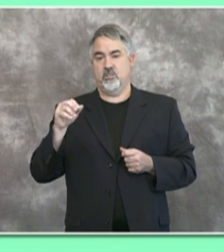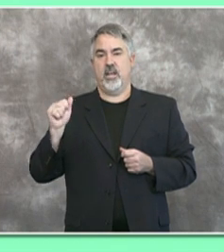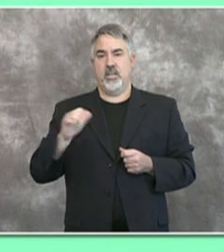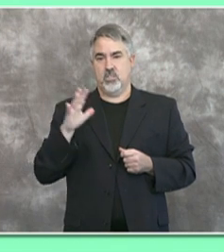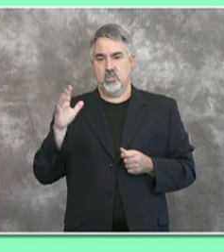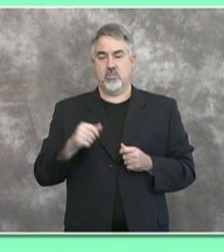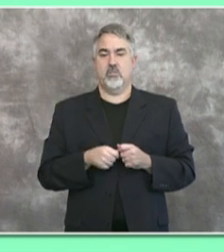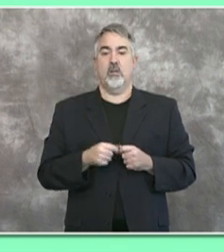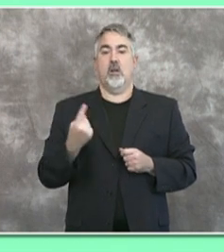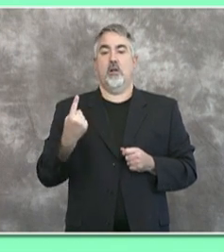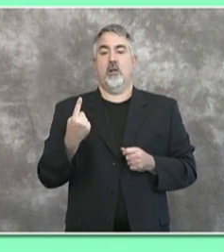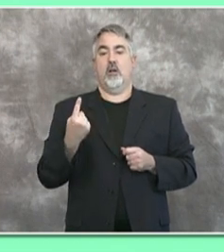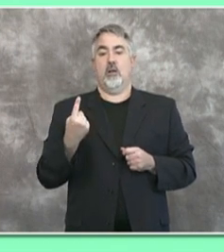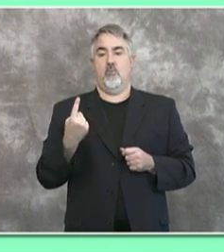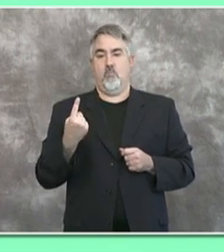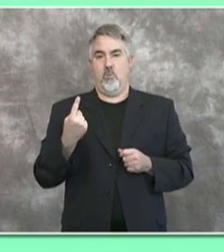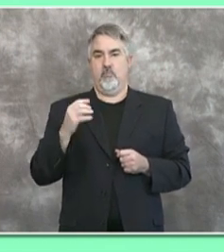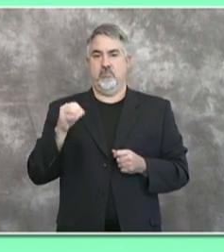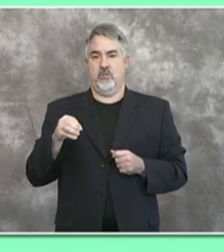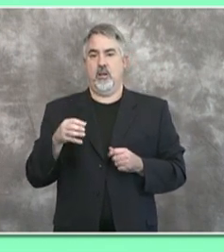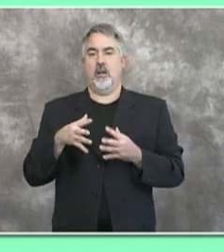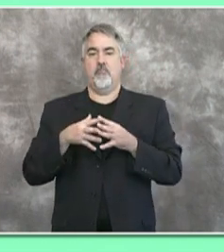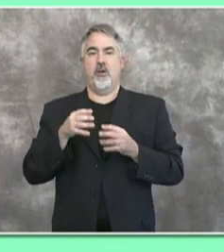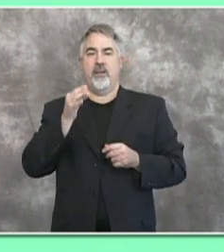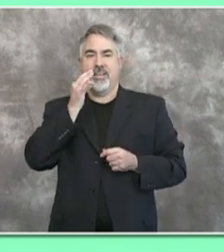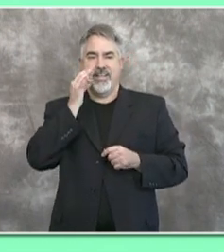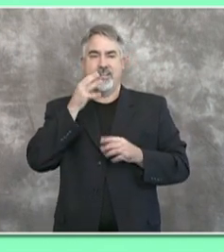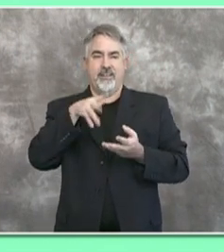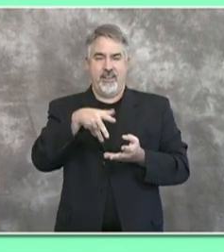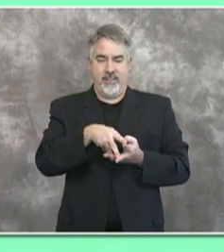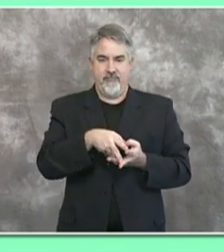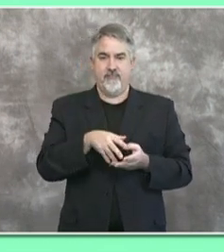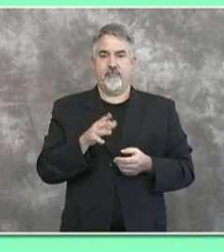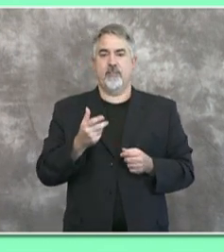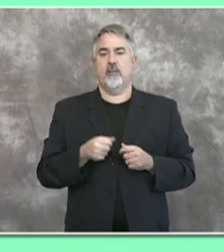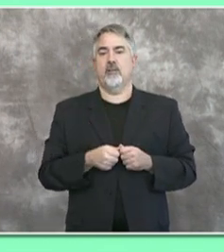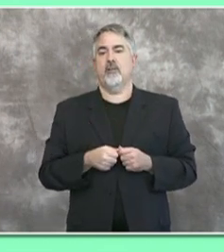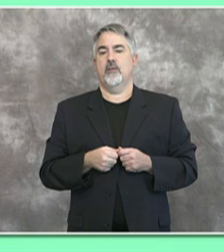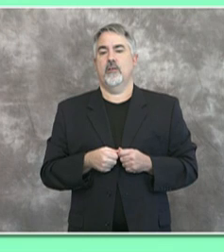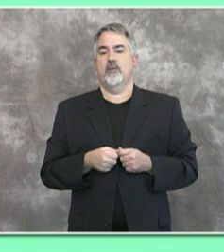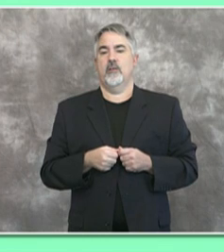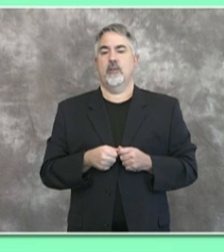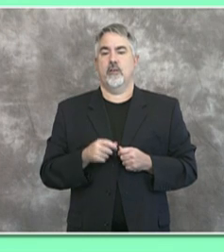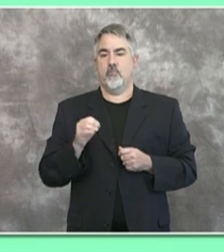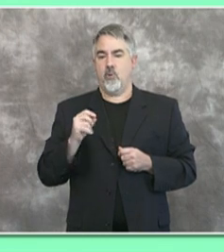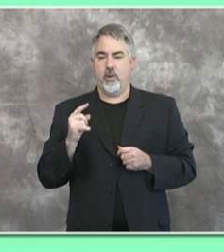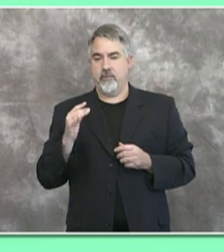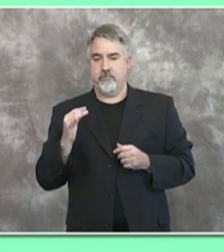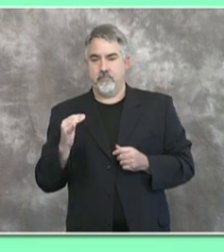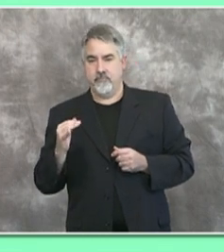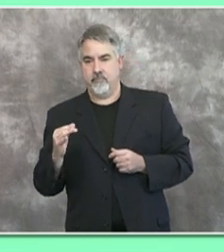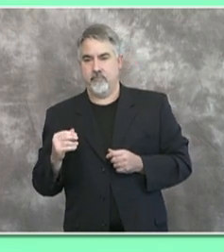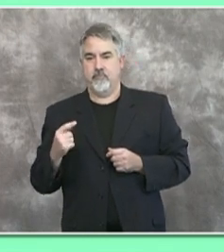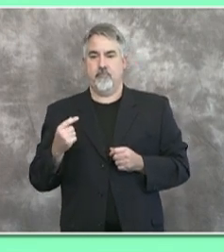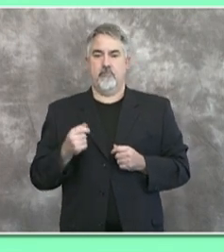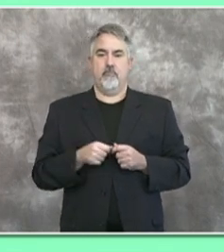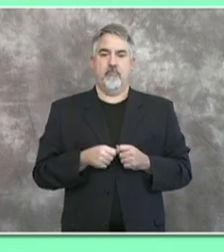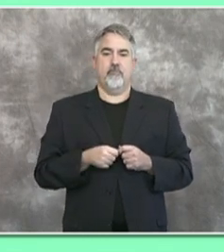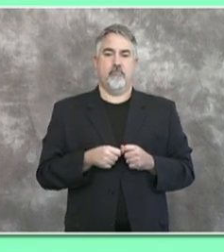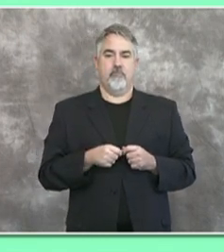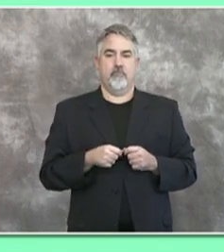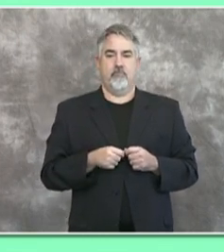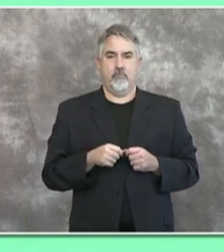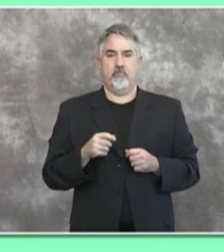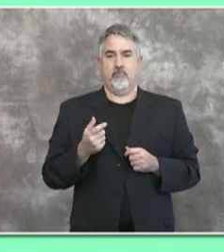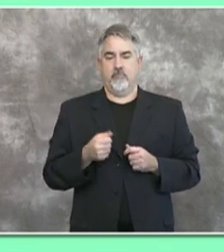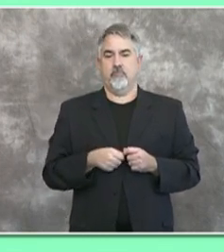or 1% American Indian, 1 or 1% Black or African American, 1 or 1%